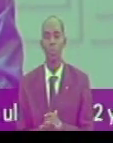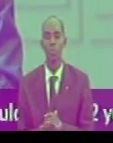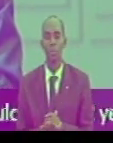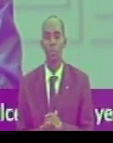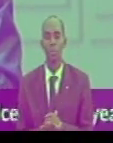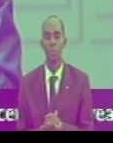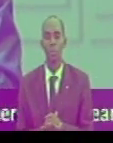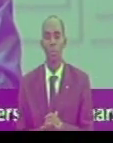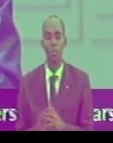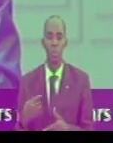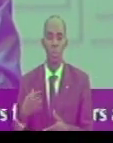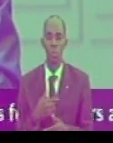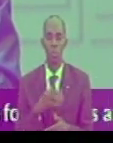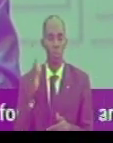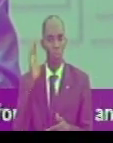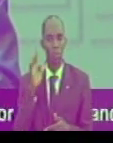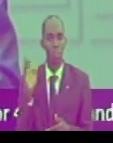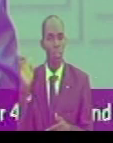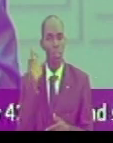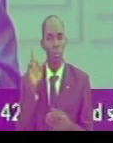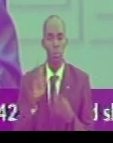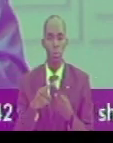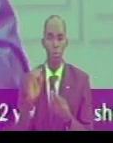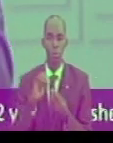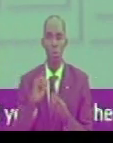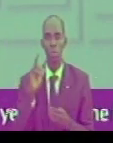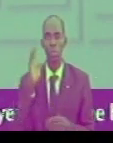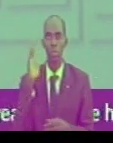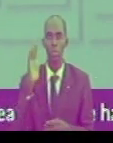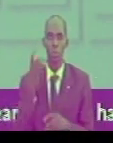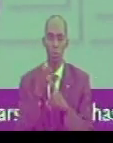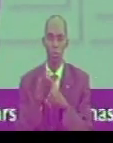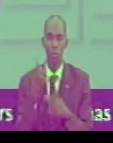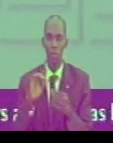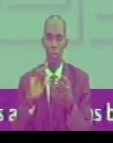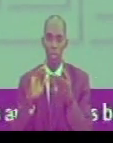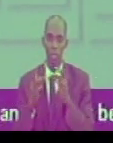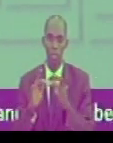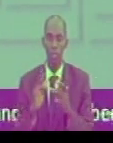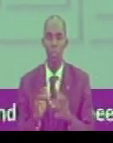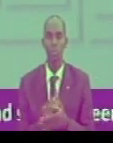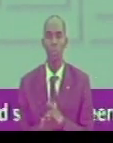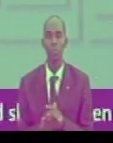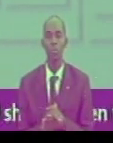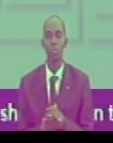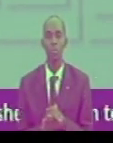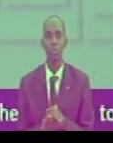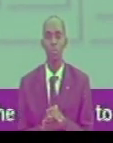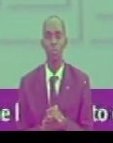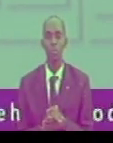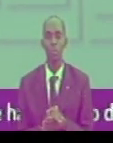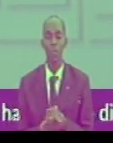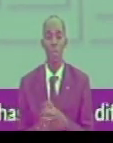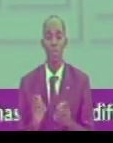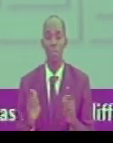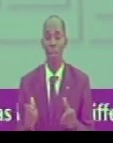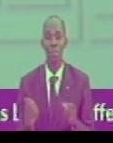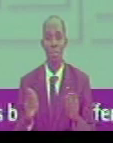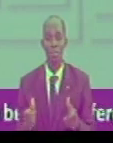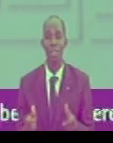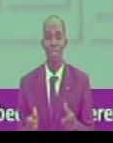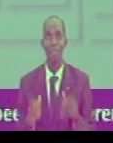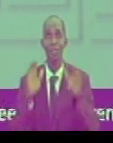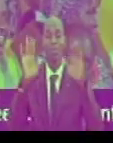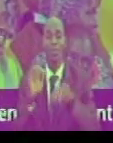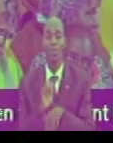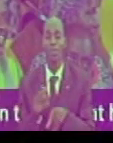Online, Sharp Sharp is also happening. This one is particularly from someone that sent it